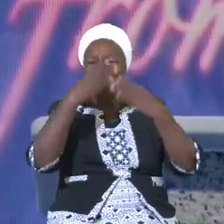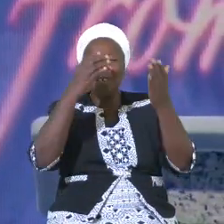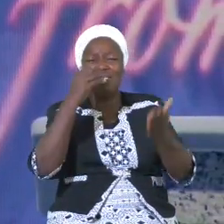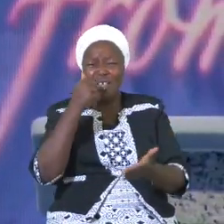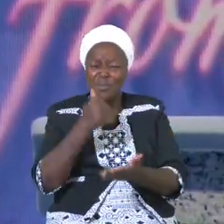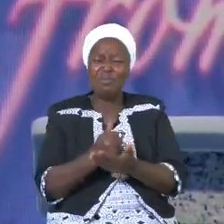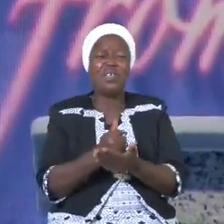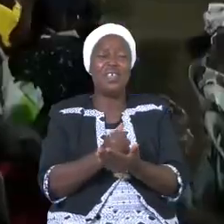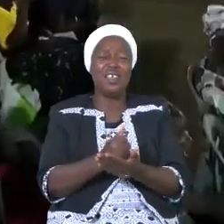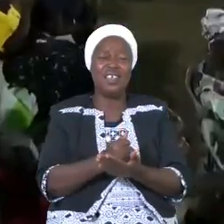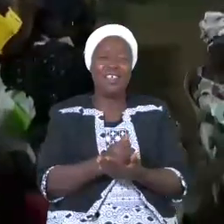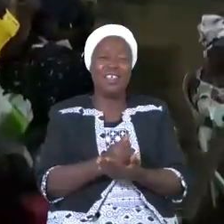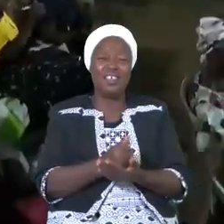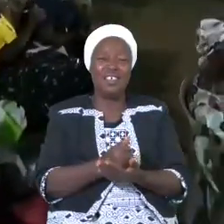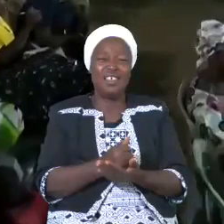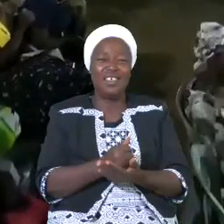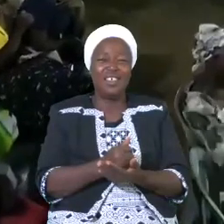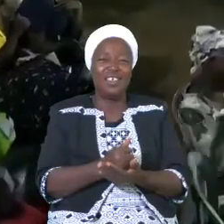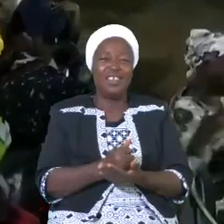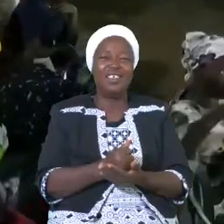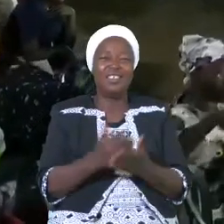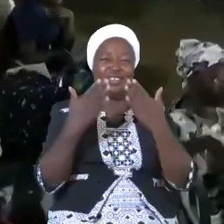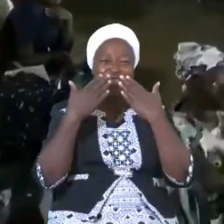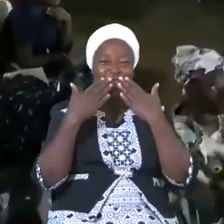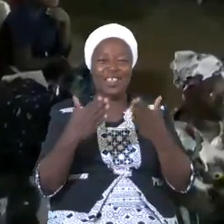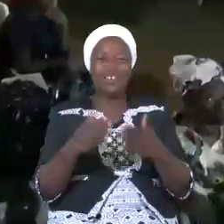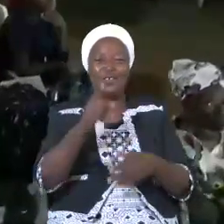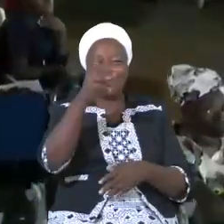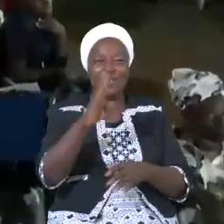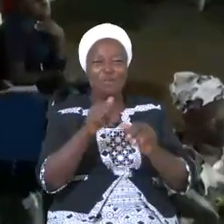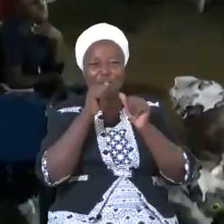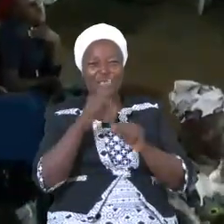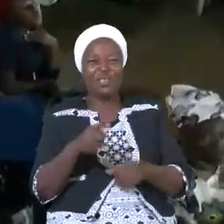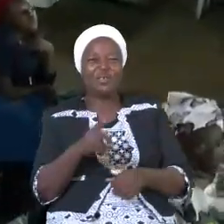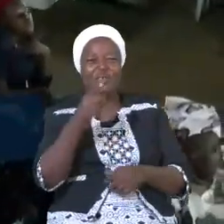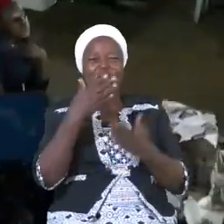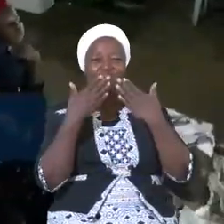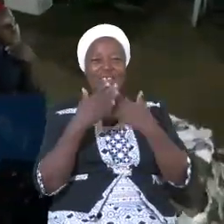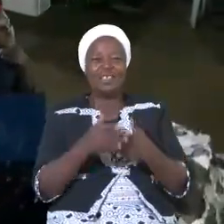no god bless you thank you